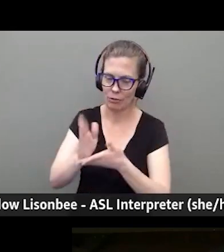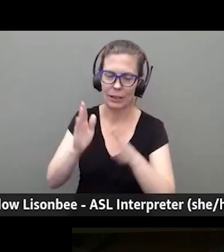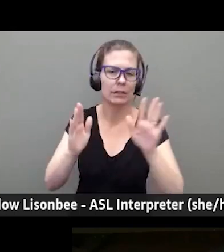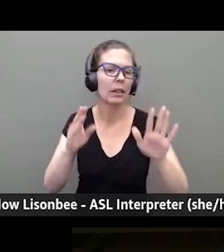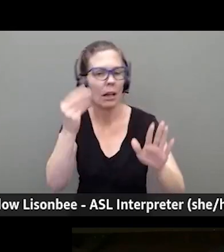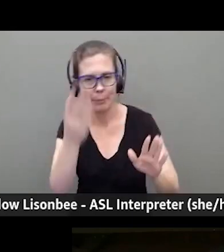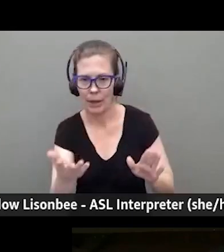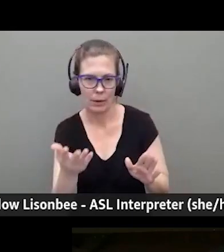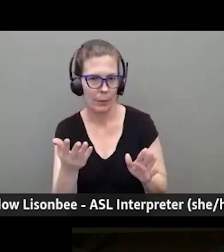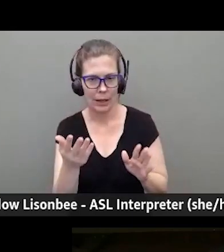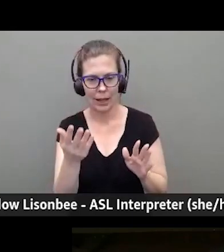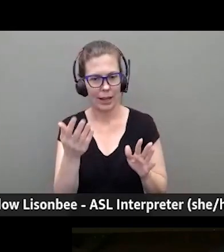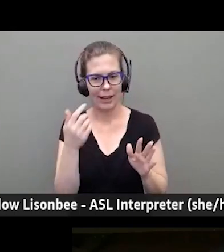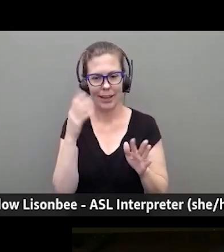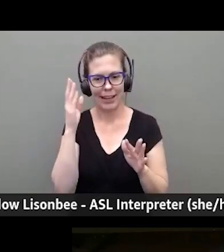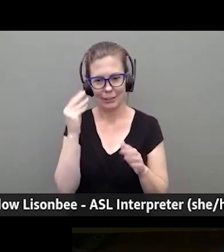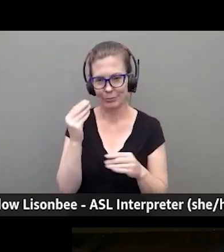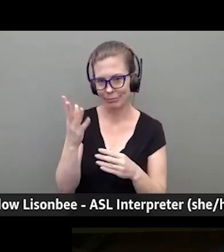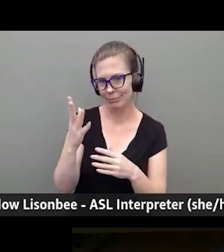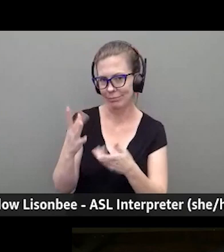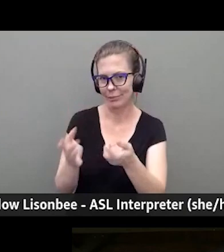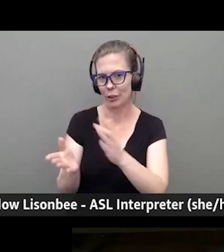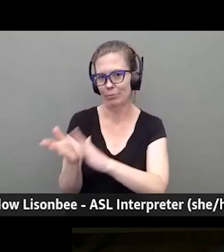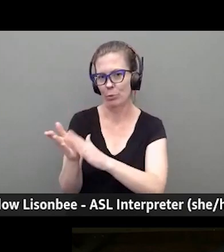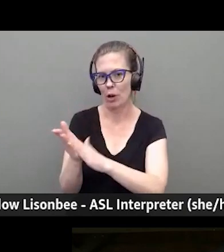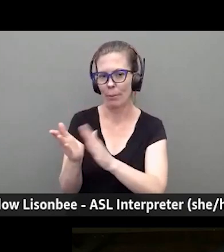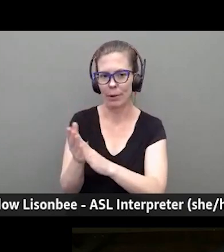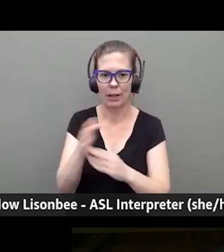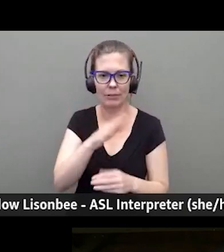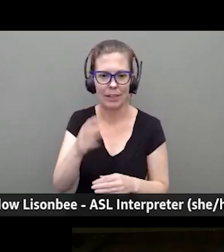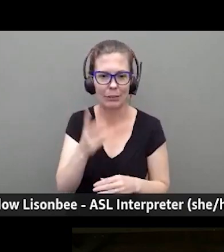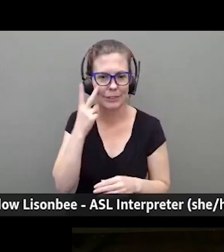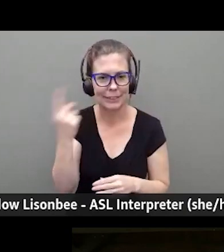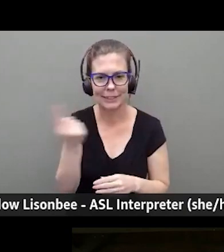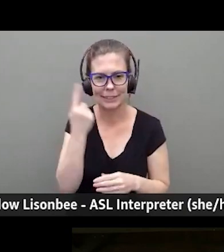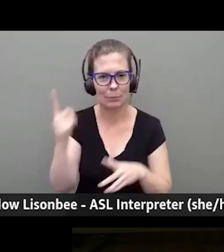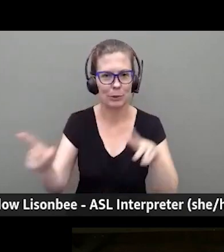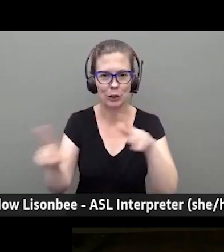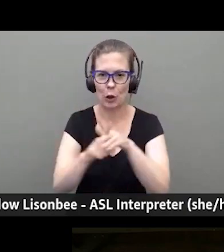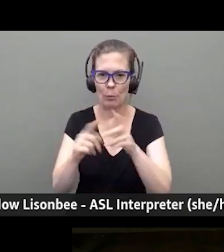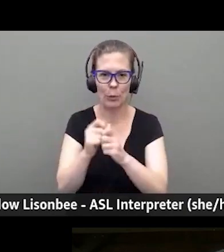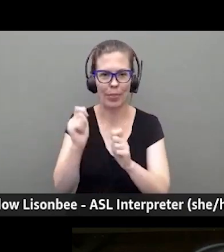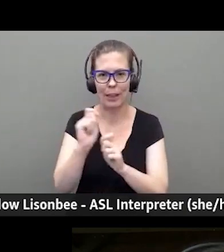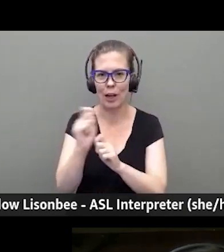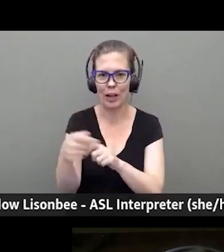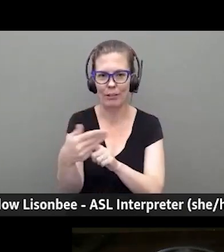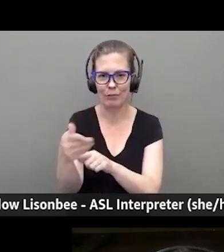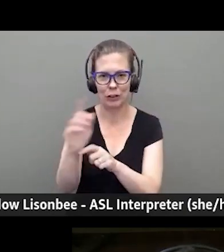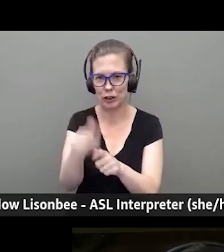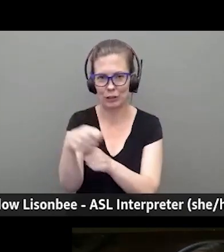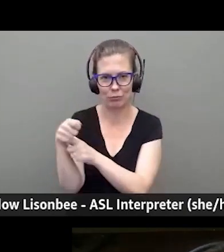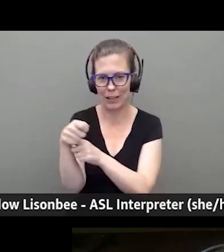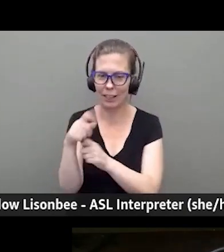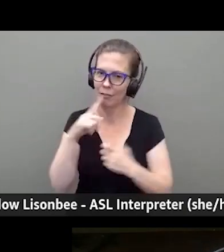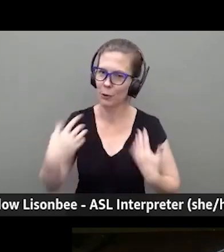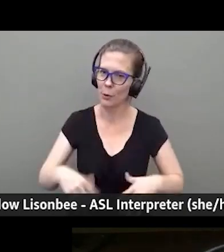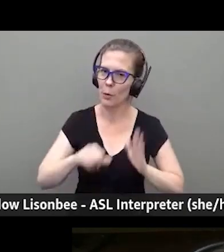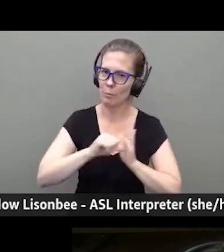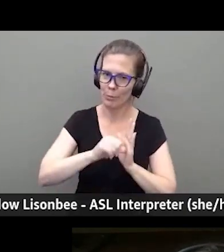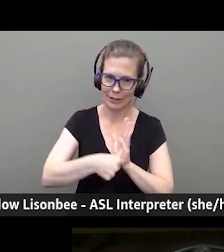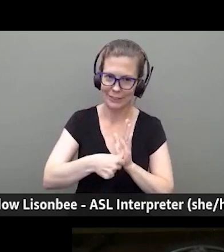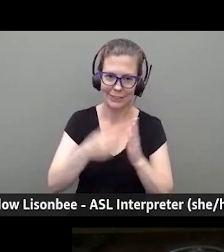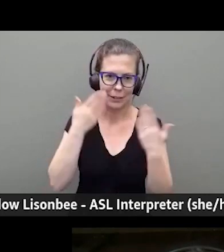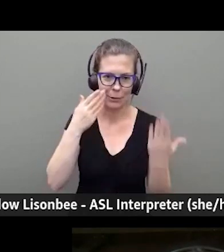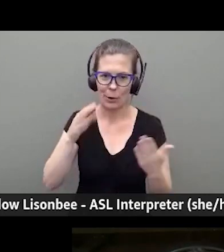way, I will give you some props. I have never seen anyone show up with their fishing reel. So totally impressed. I don't know,